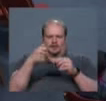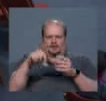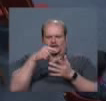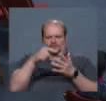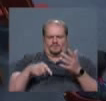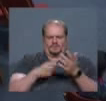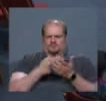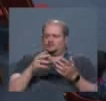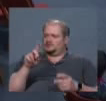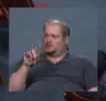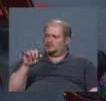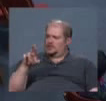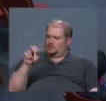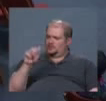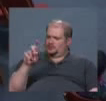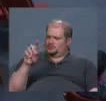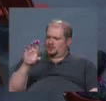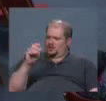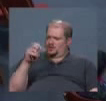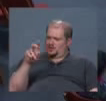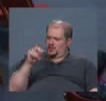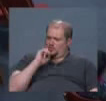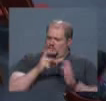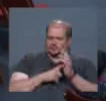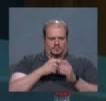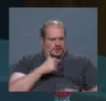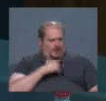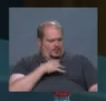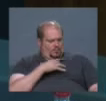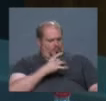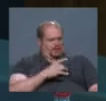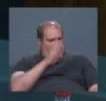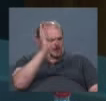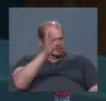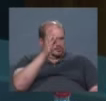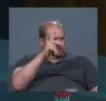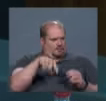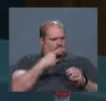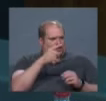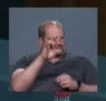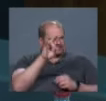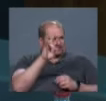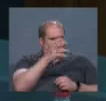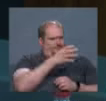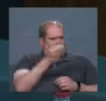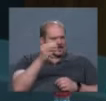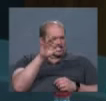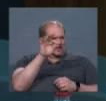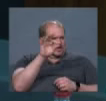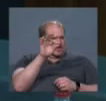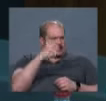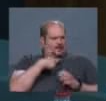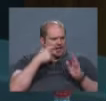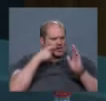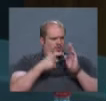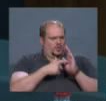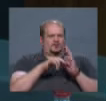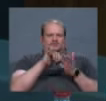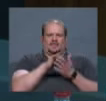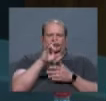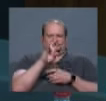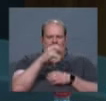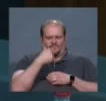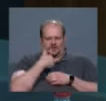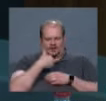these items. Yes, Director Adcock, you're recognized, please. I would like a presentation on 7 and 9, and I noticed 7